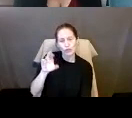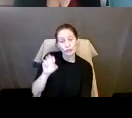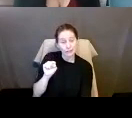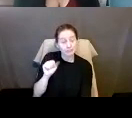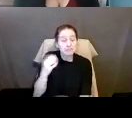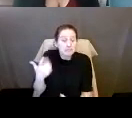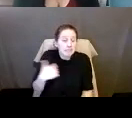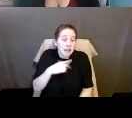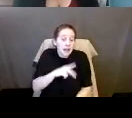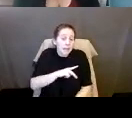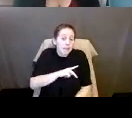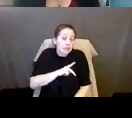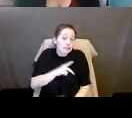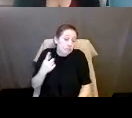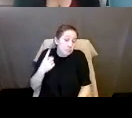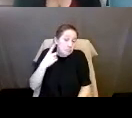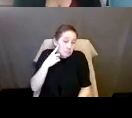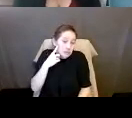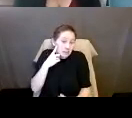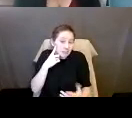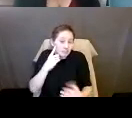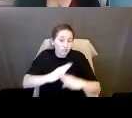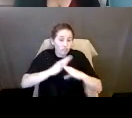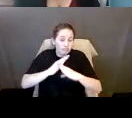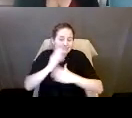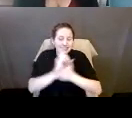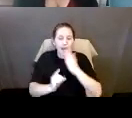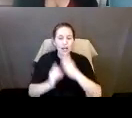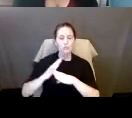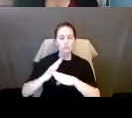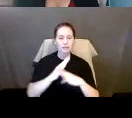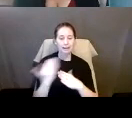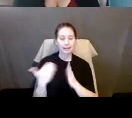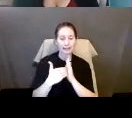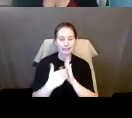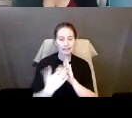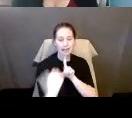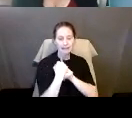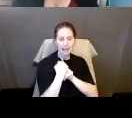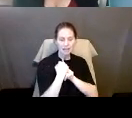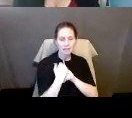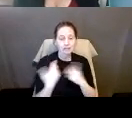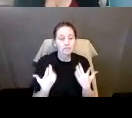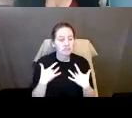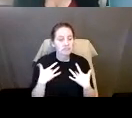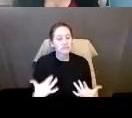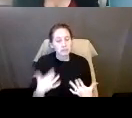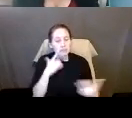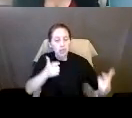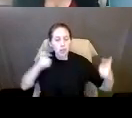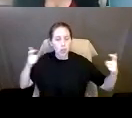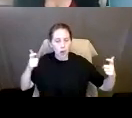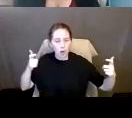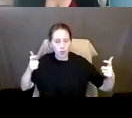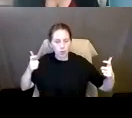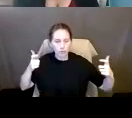would personally argue that a fortress is a building designed to protect against attackers, typically a large-scale